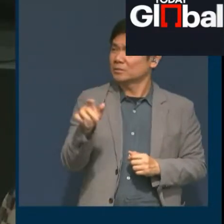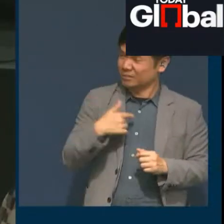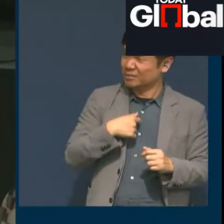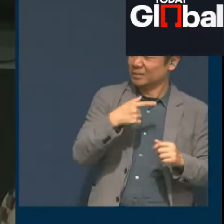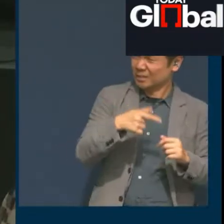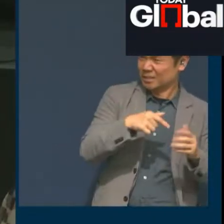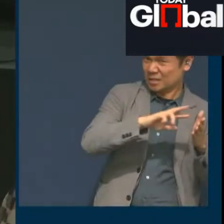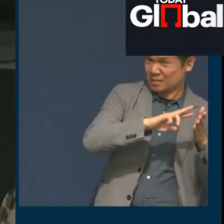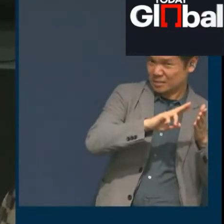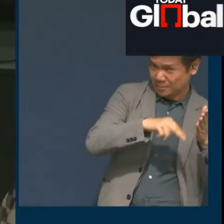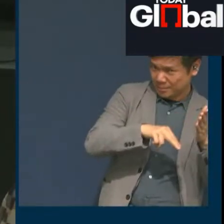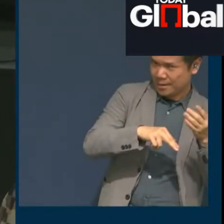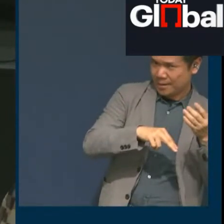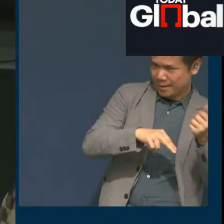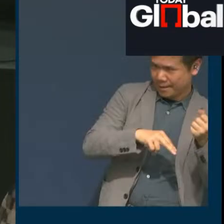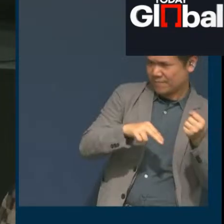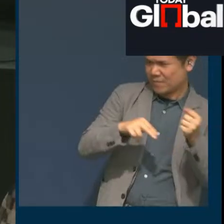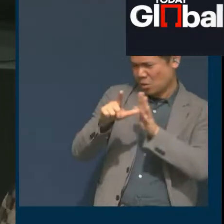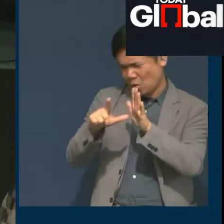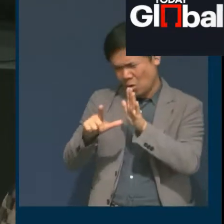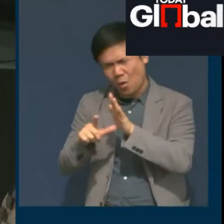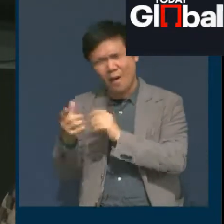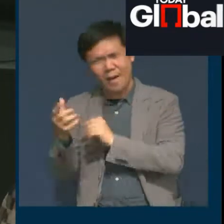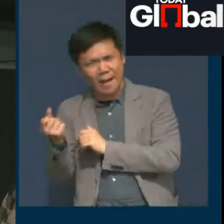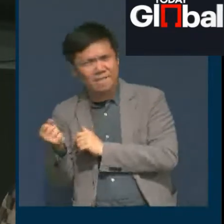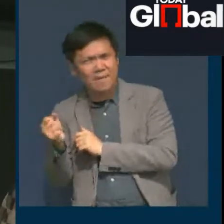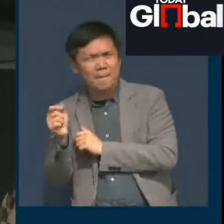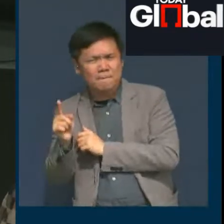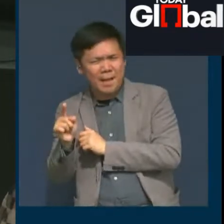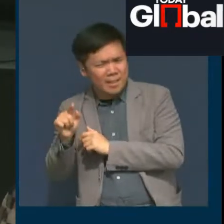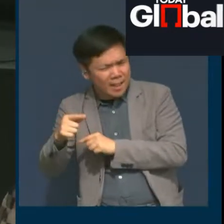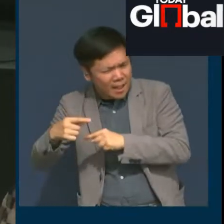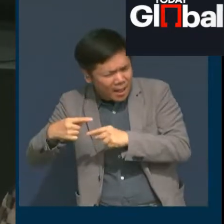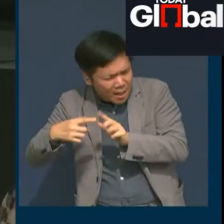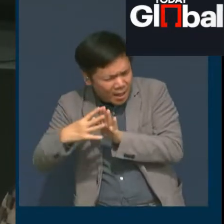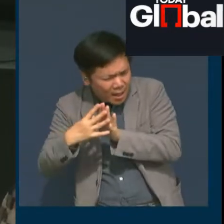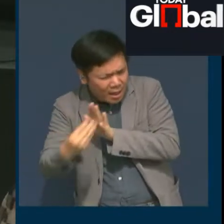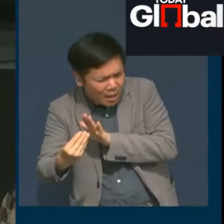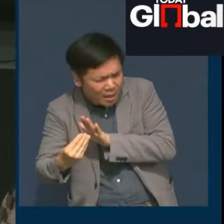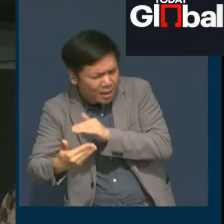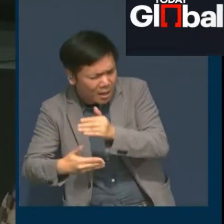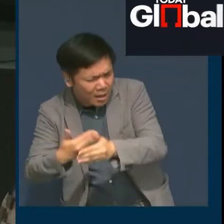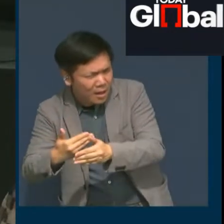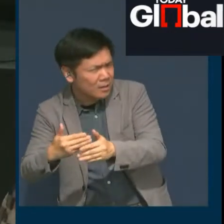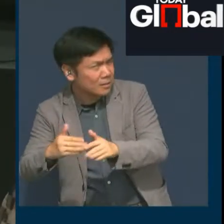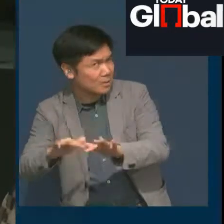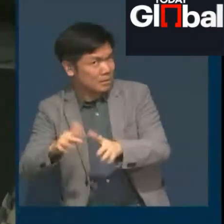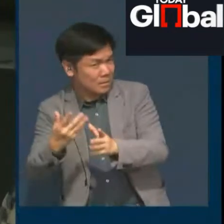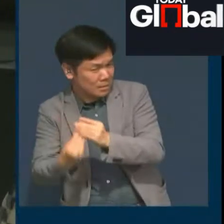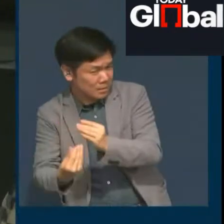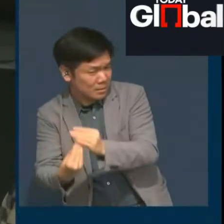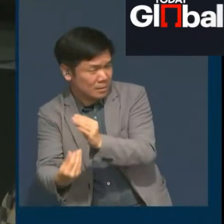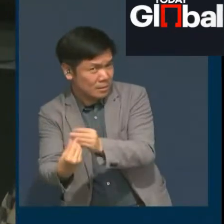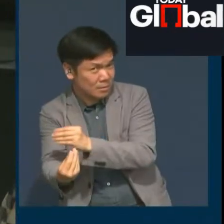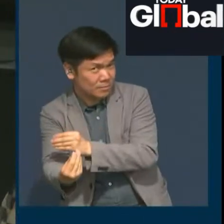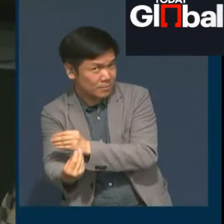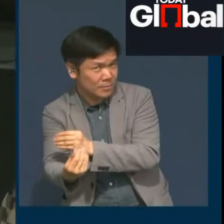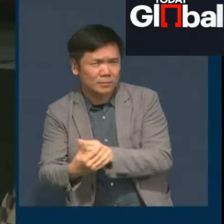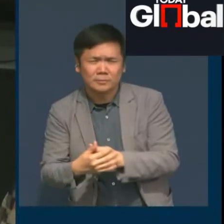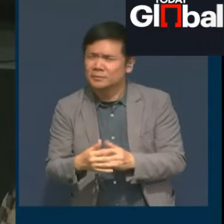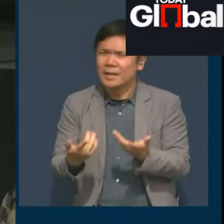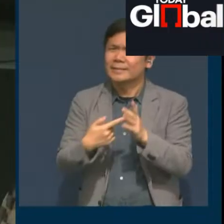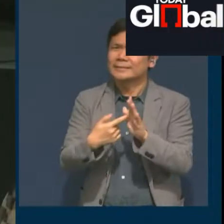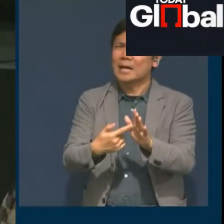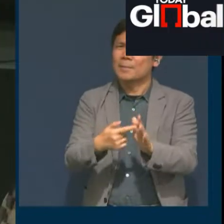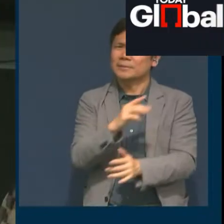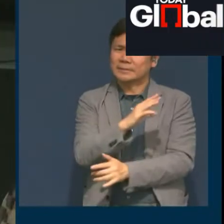other words, persons with disabilities and organizations of civil society were not included